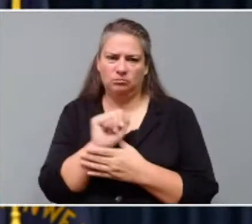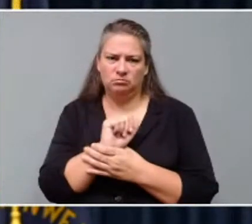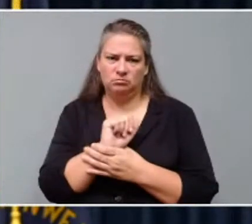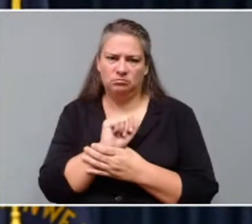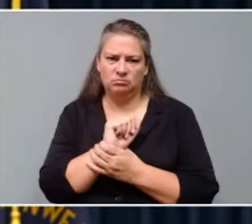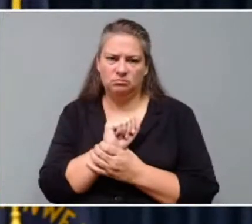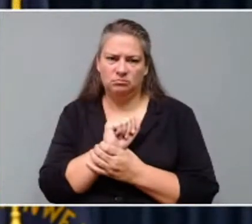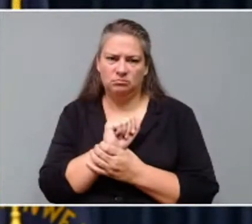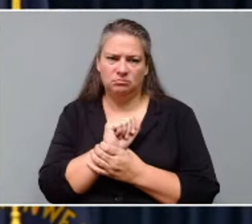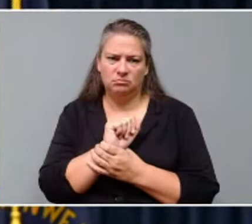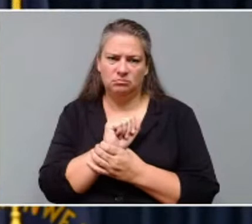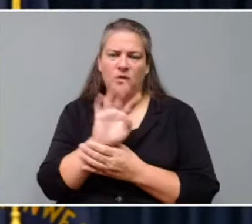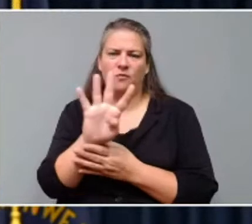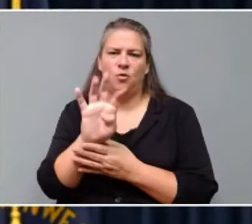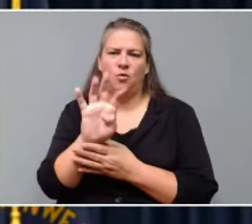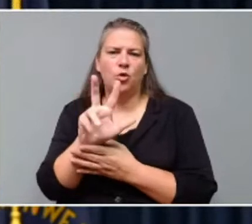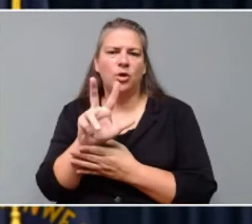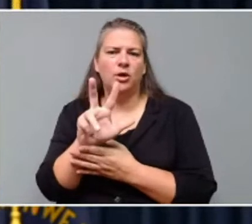435